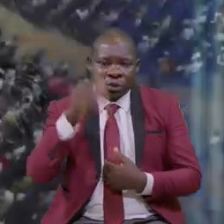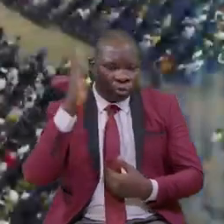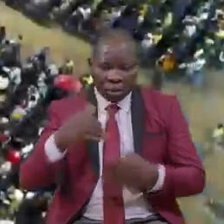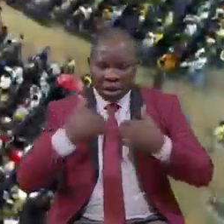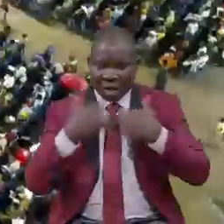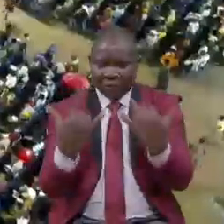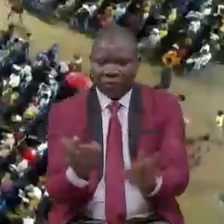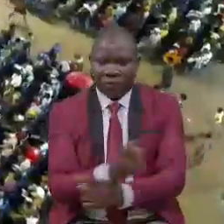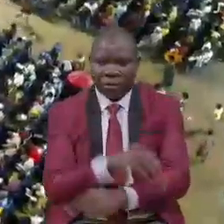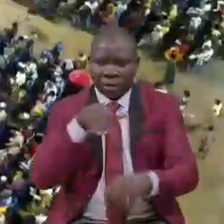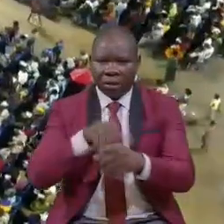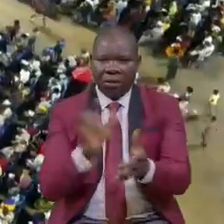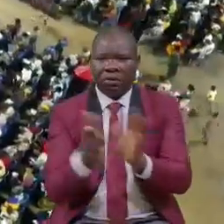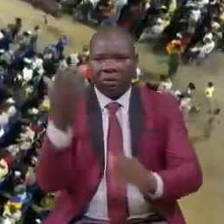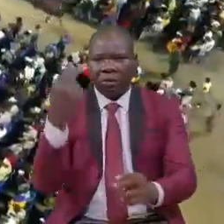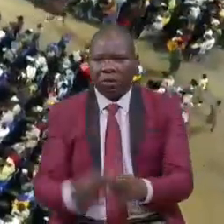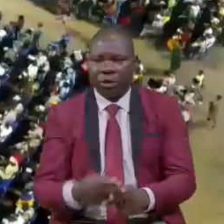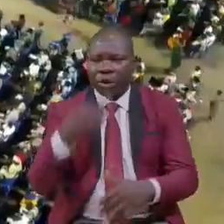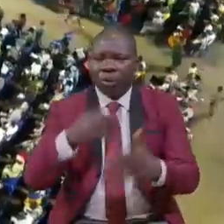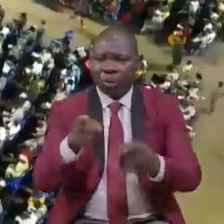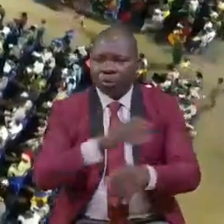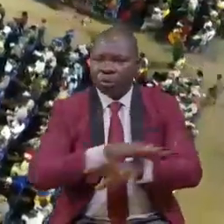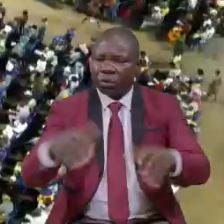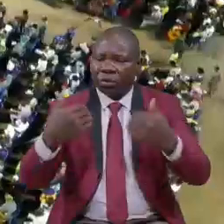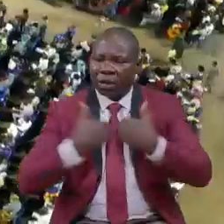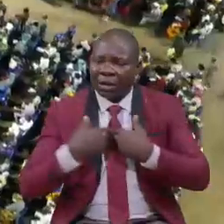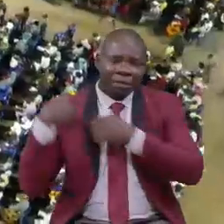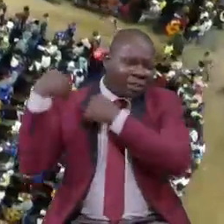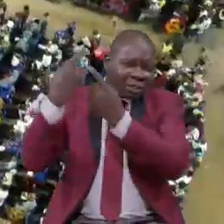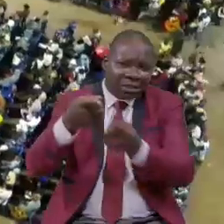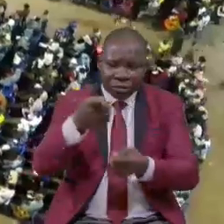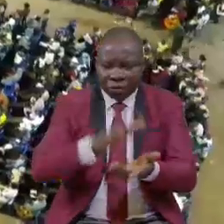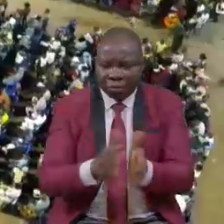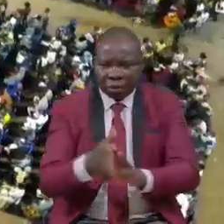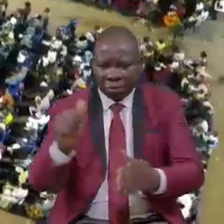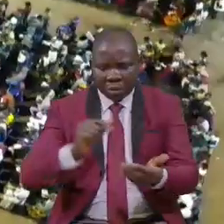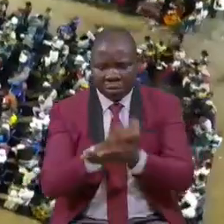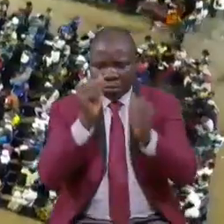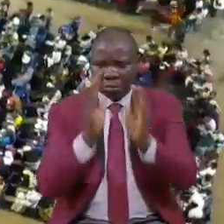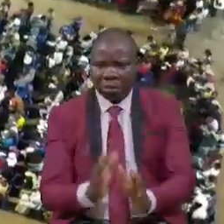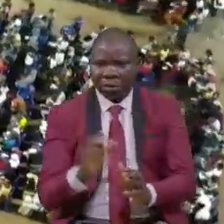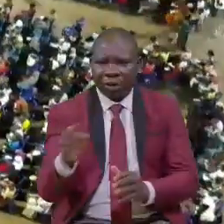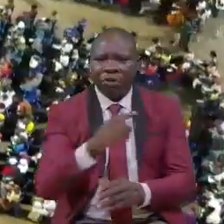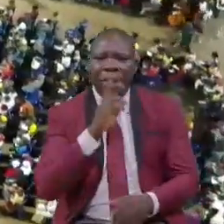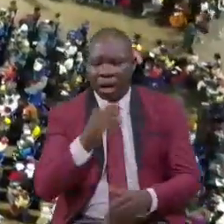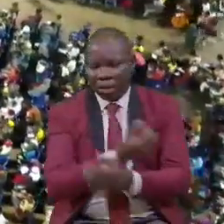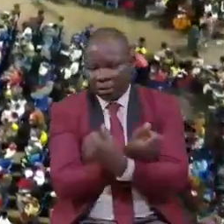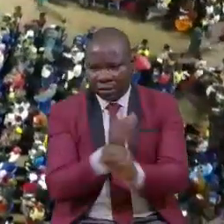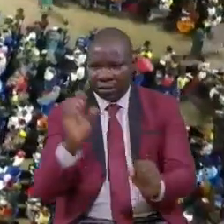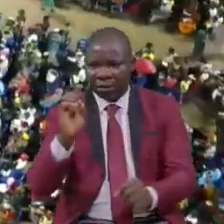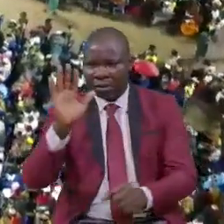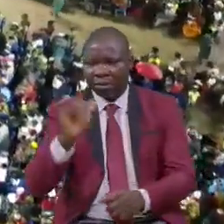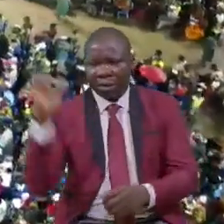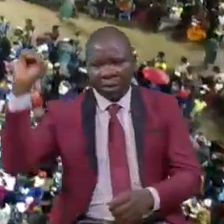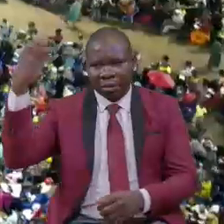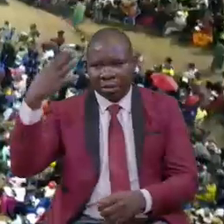today. What you didn't have since you became a believer, you were saved by grace. But now